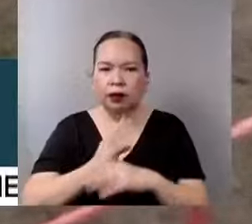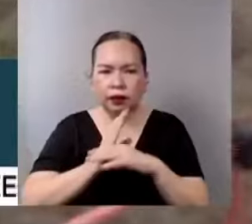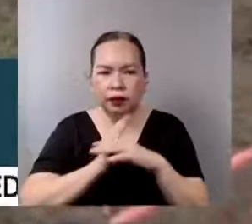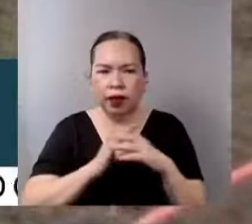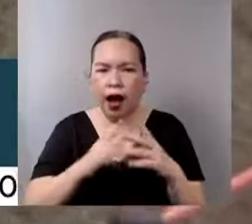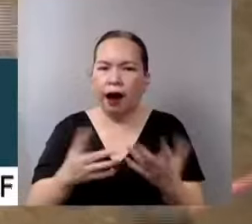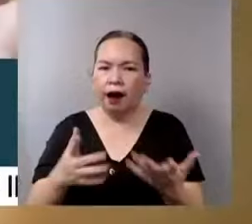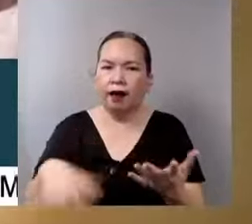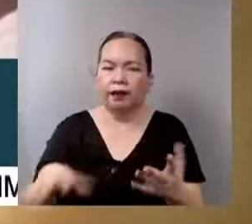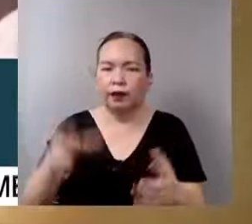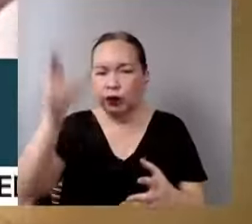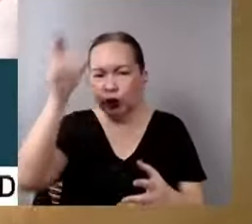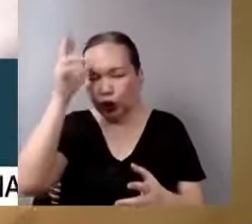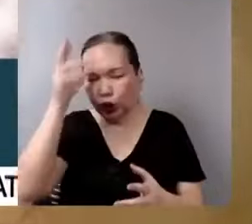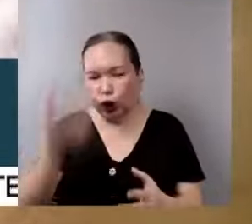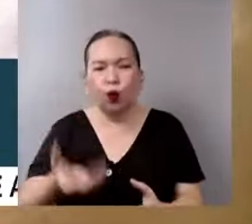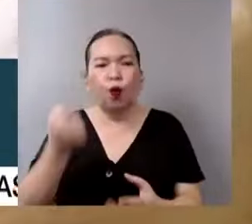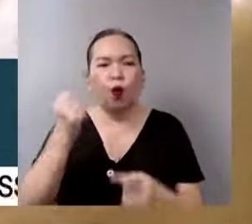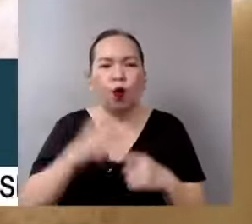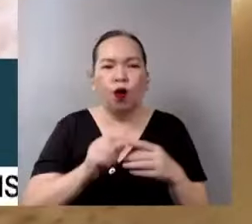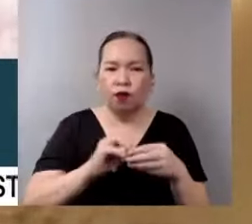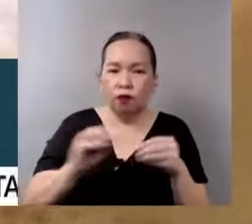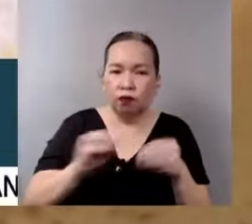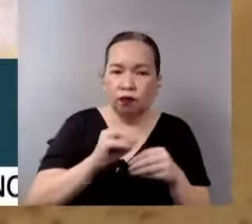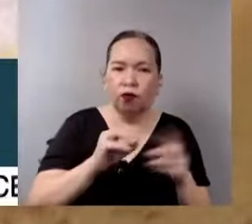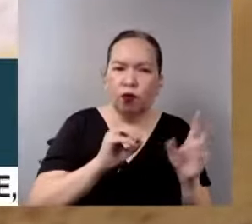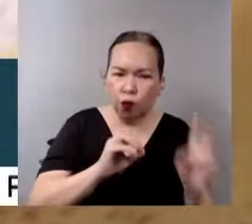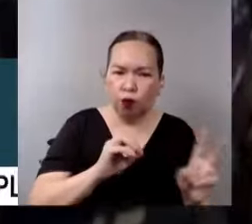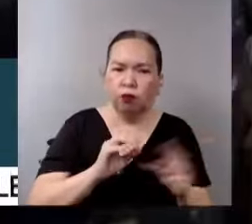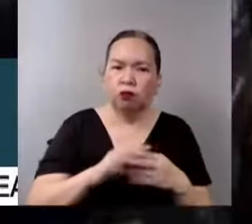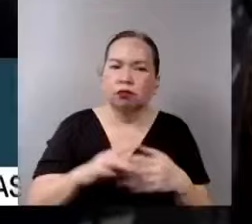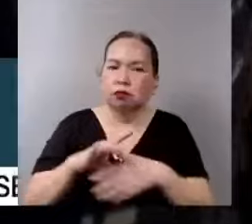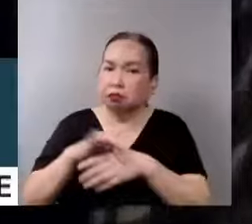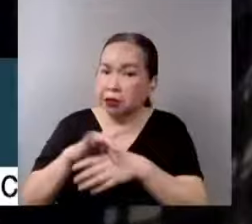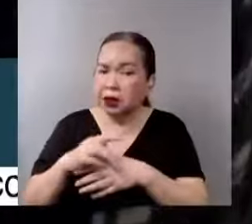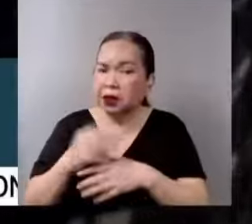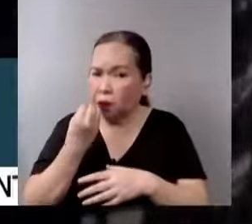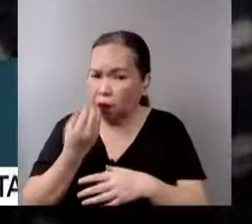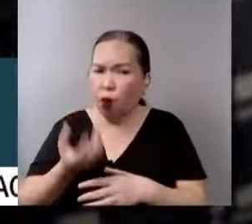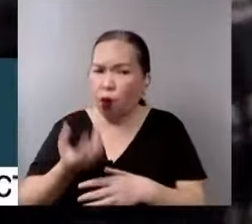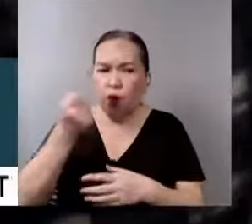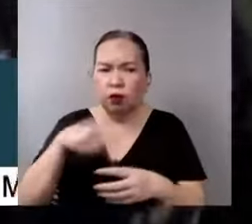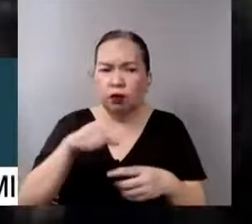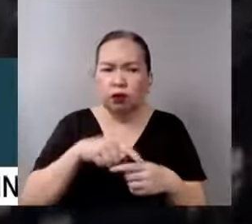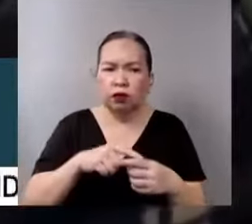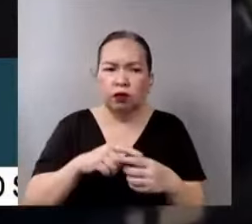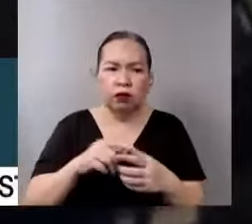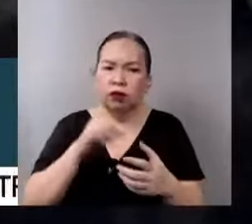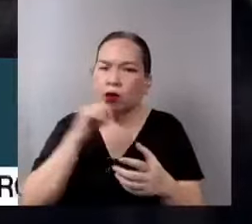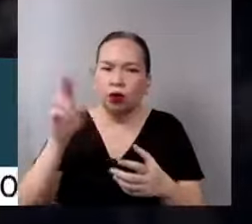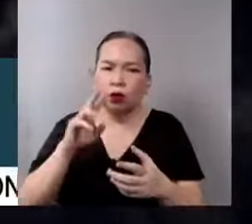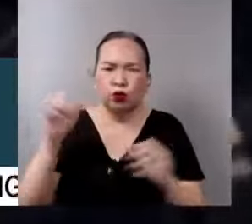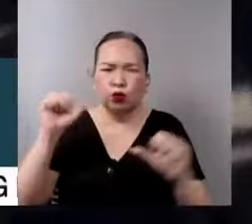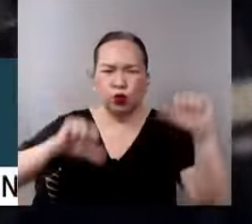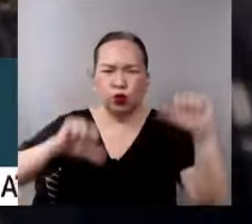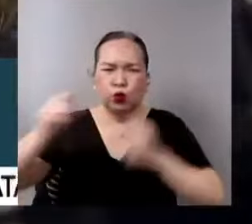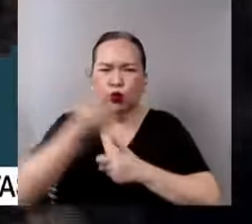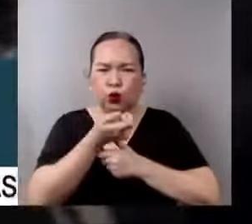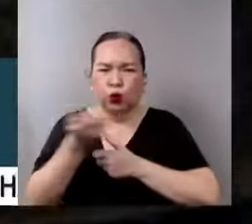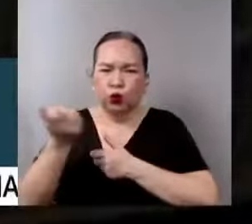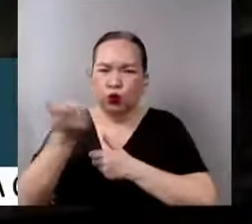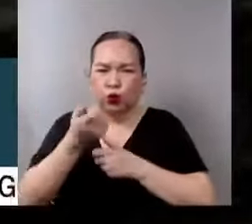their own vegetables, and slaughter or barter the meat they need. The family avoids using pesticides and digs as little land